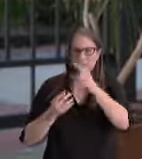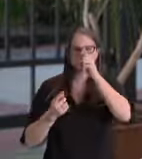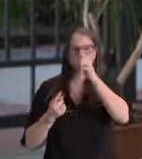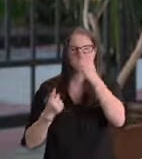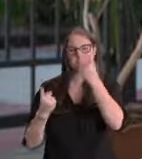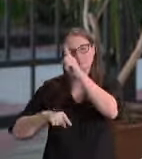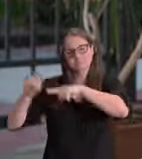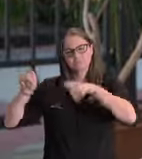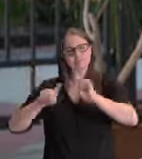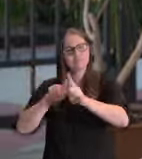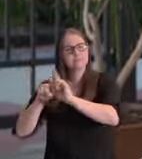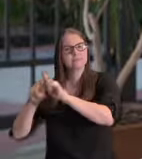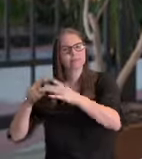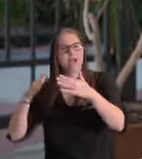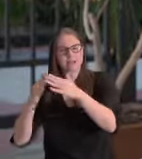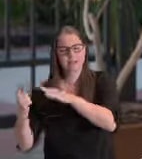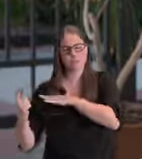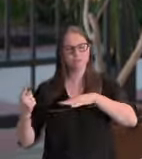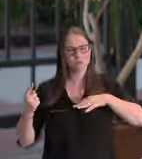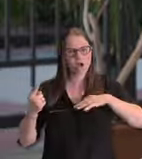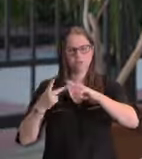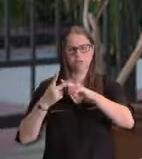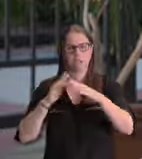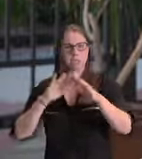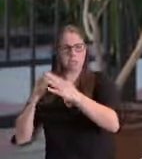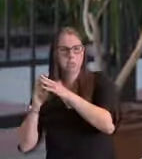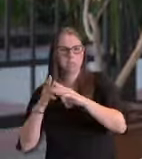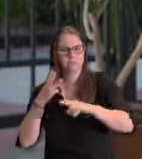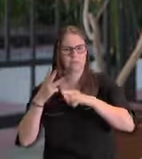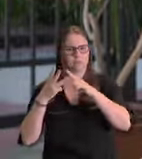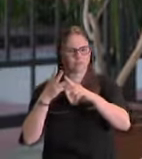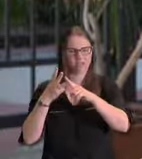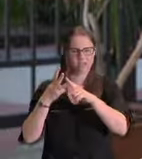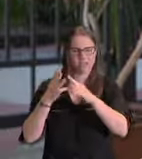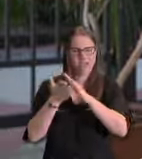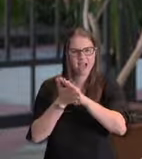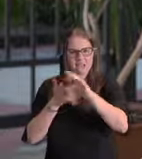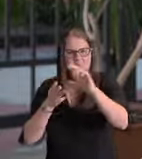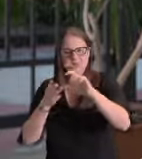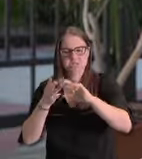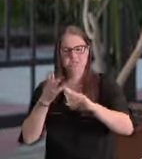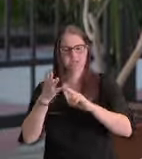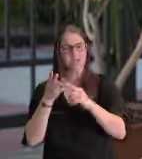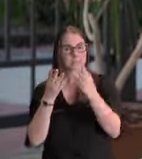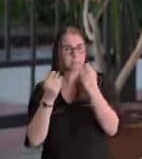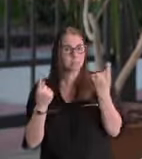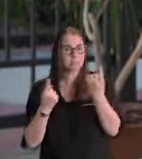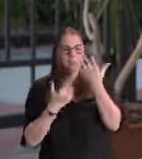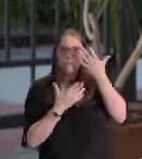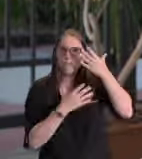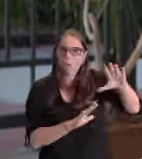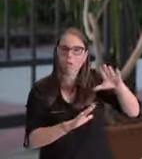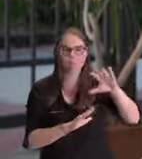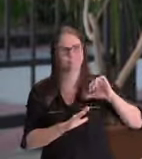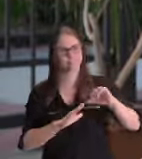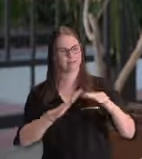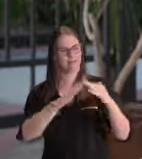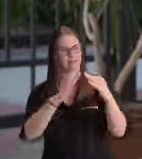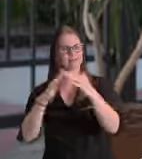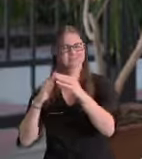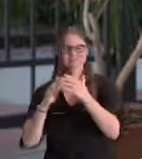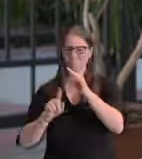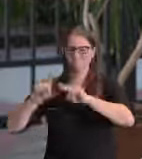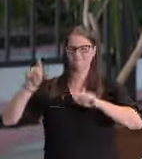community housing, private housing, you name it, we dealt with it. Even a few people in boarding houses